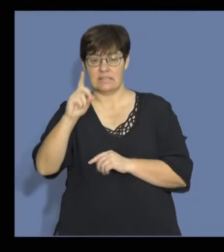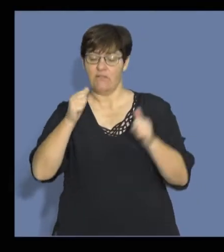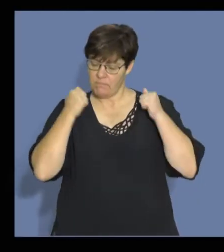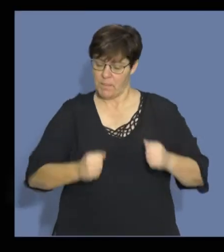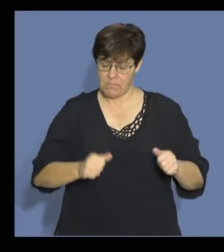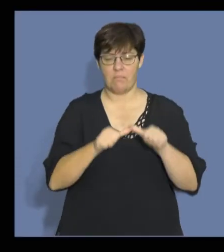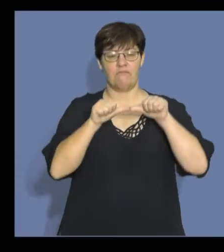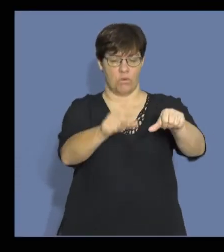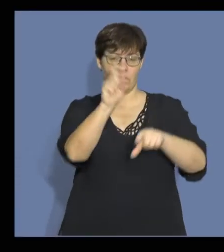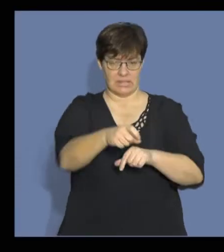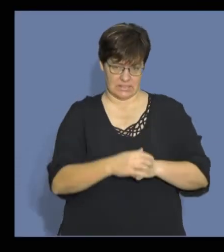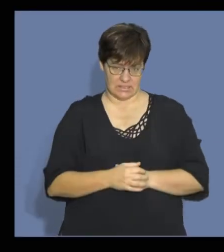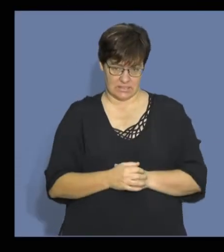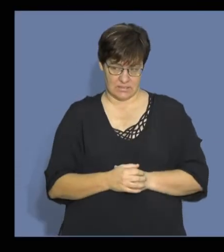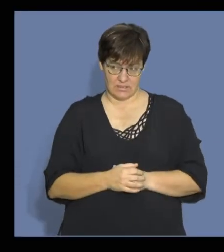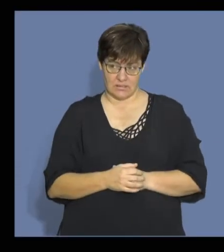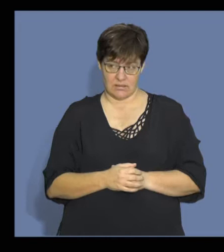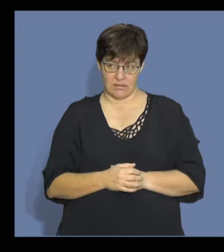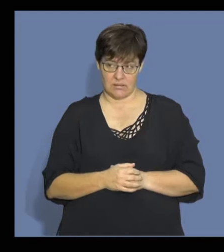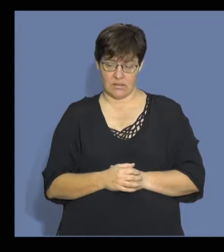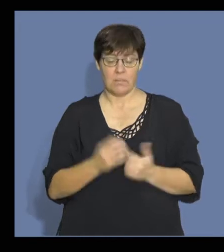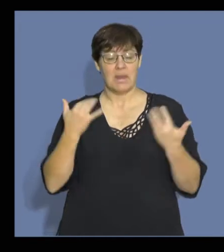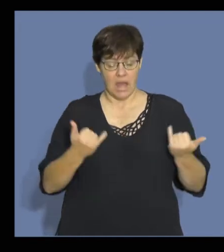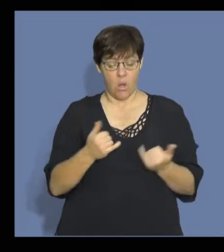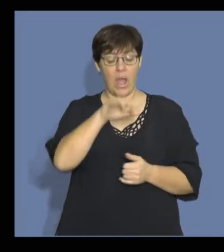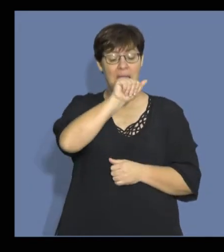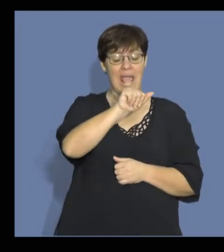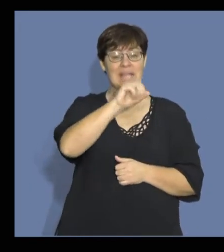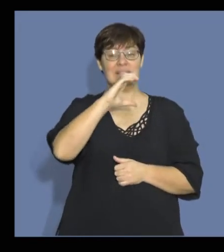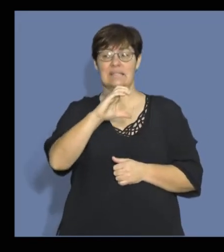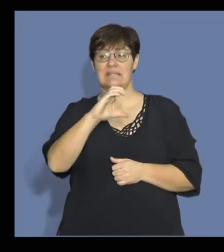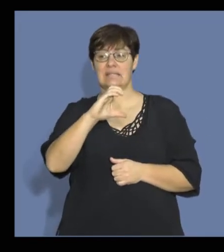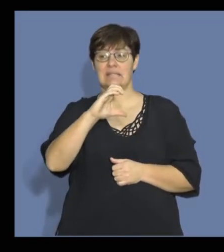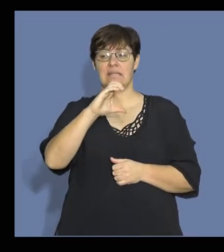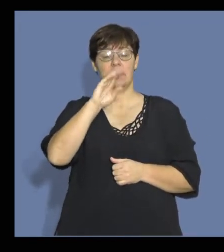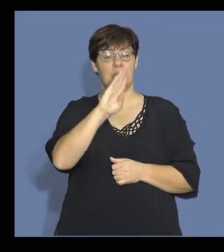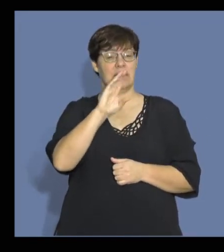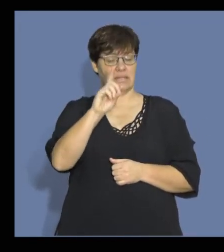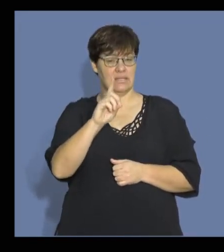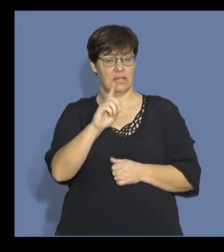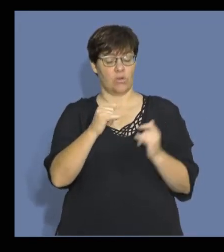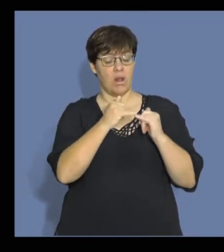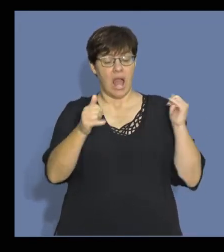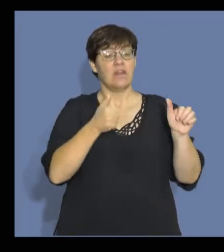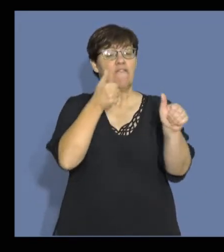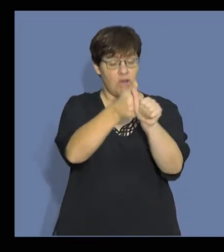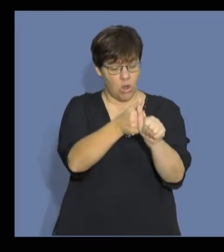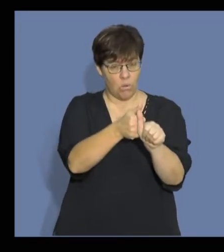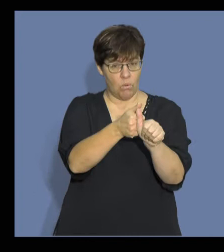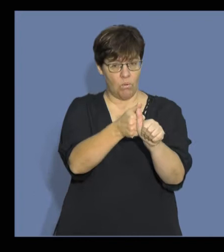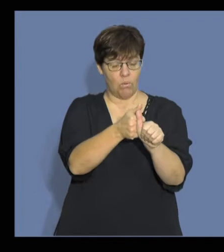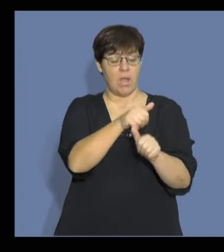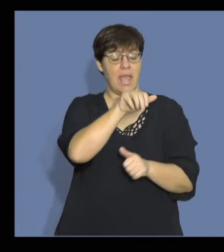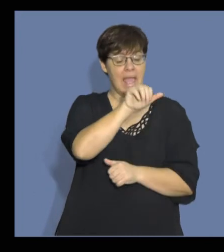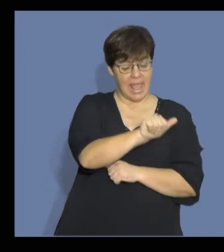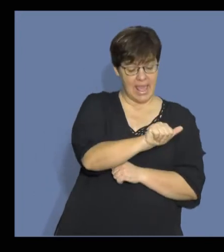shape ACBD, we always follow and draw the lines in the ordering of the letters.